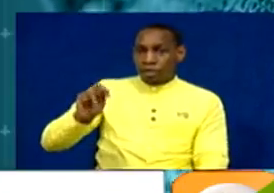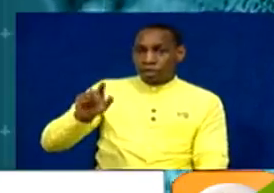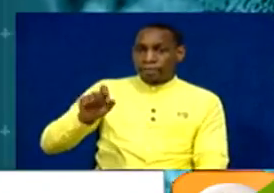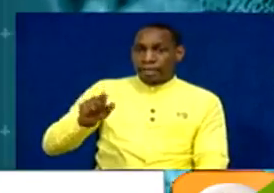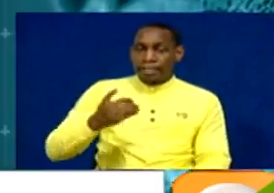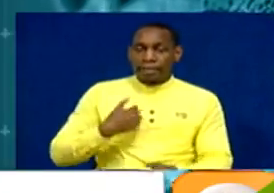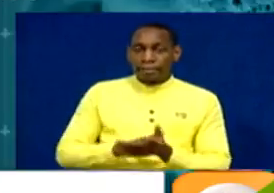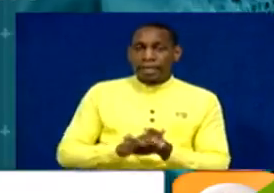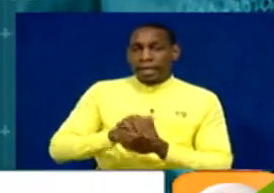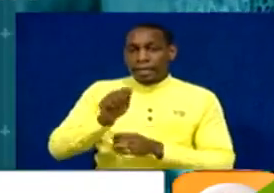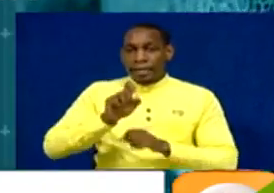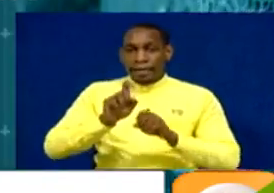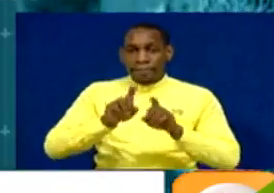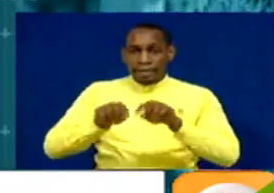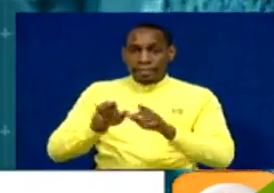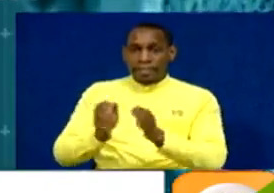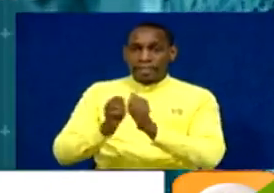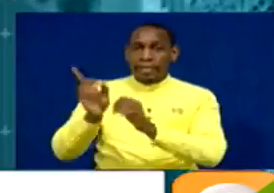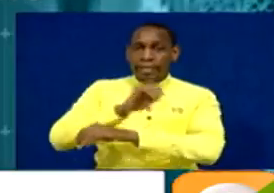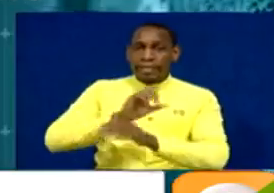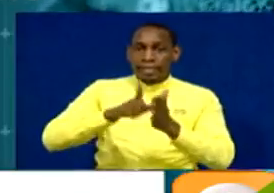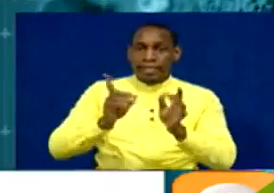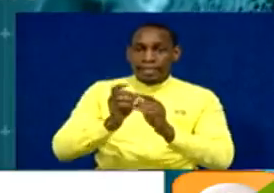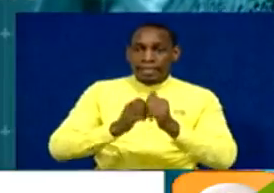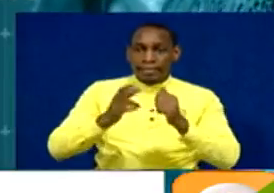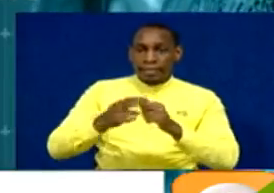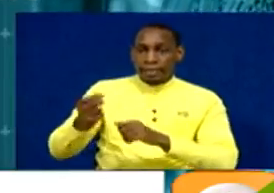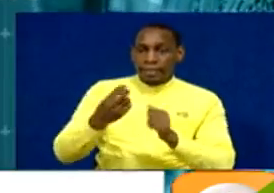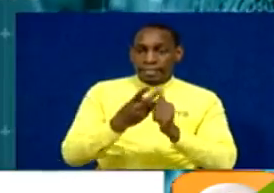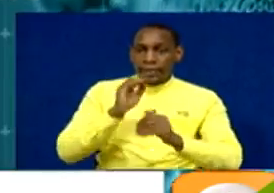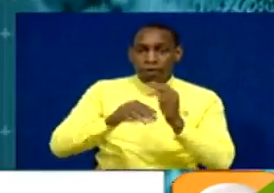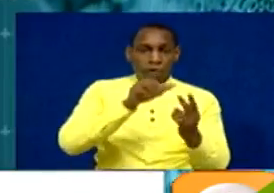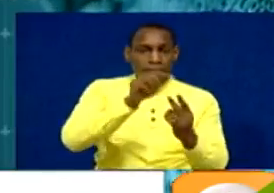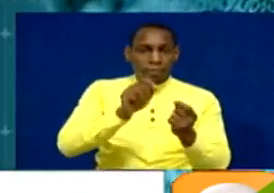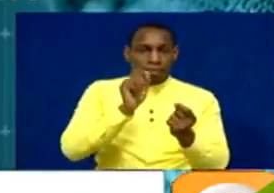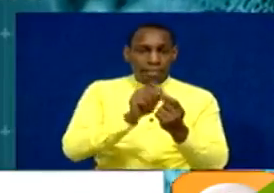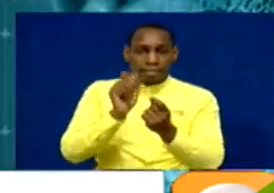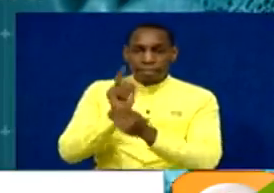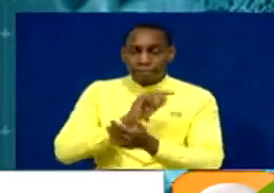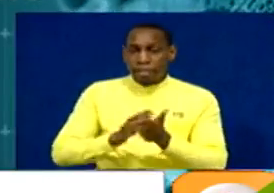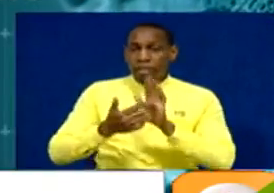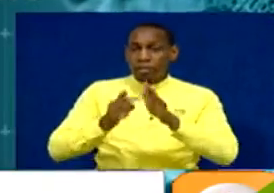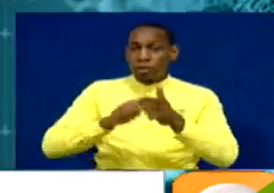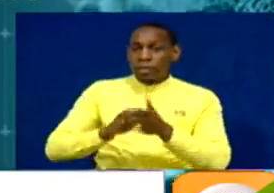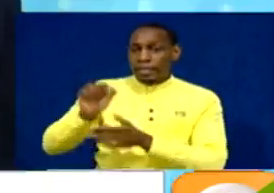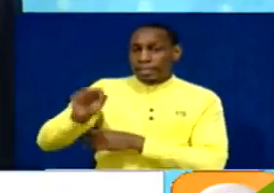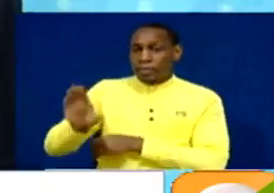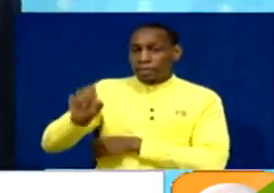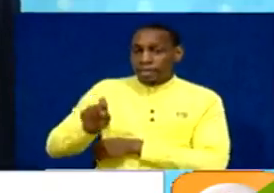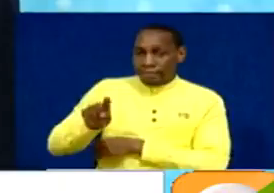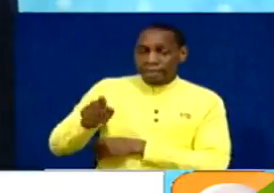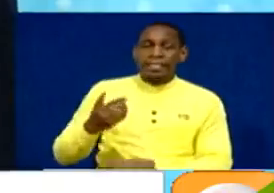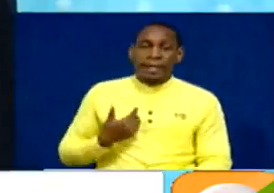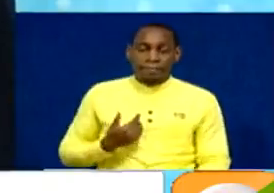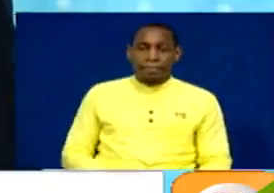were positive for Delta variant. 10 days later, on the 17th December, all samples sequenced turned out to be Omicron variant.